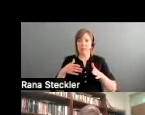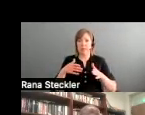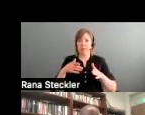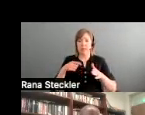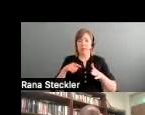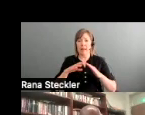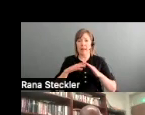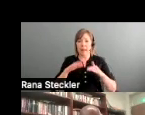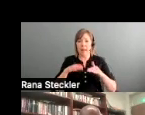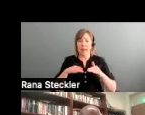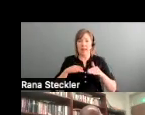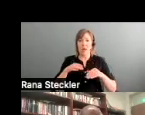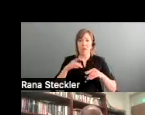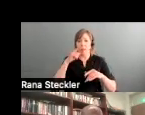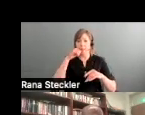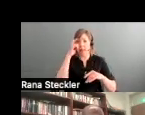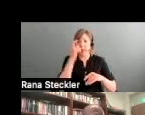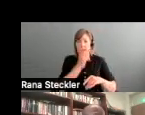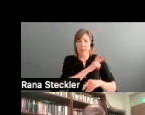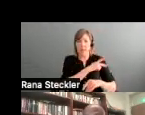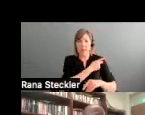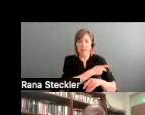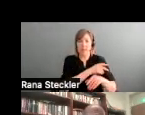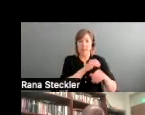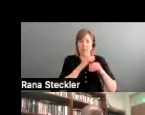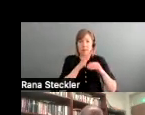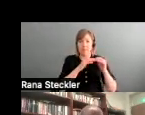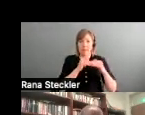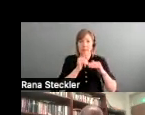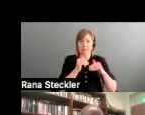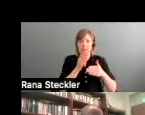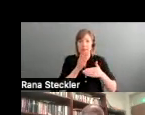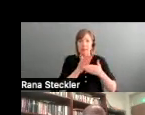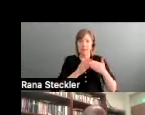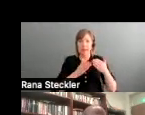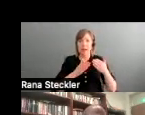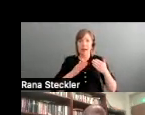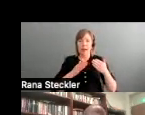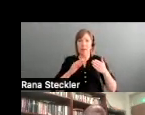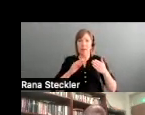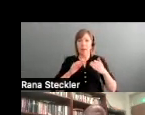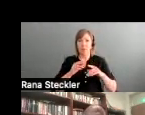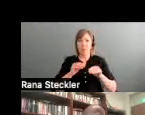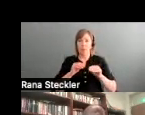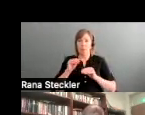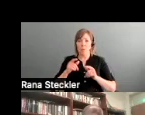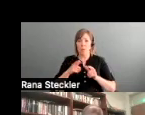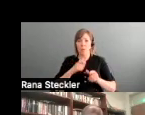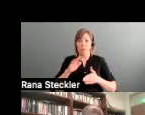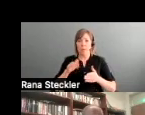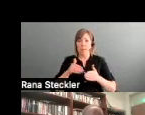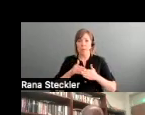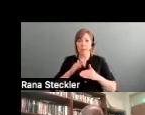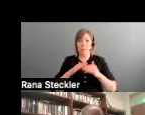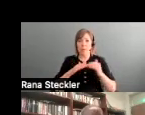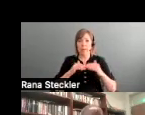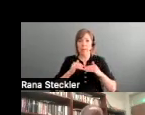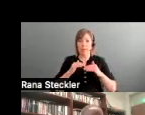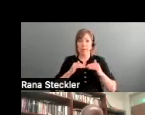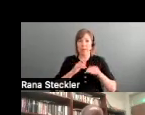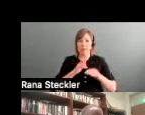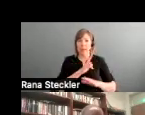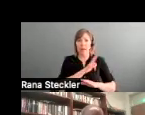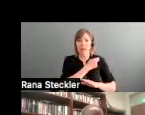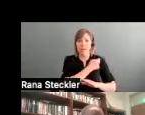housed Black patients in buildings at some remove from the center building and the